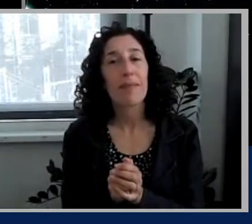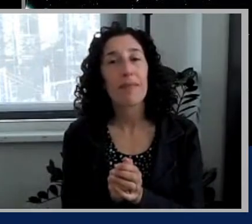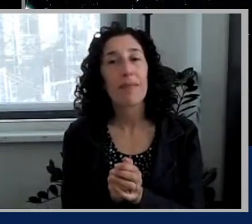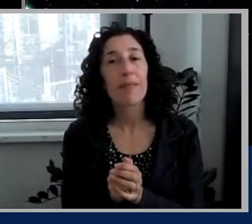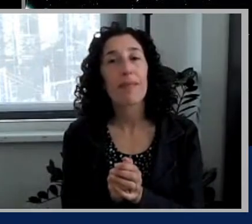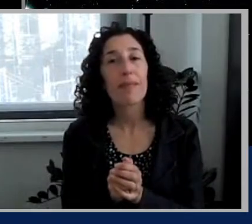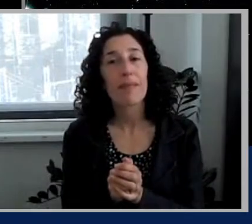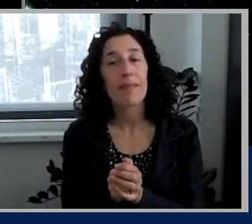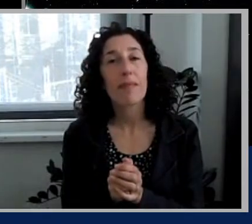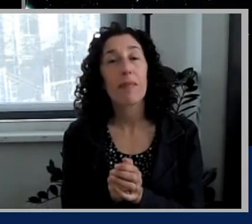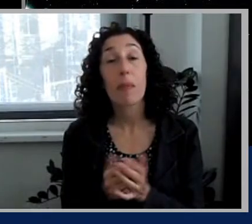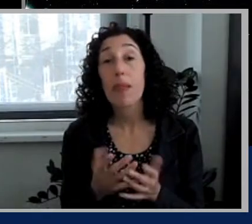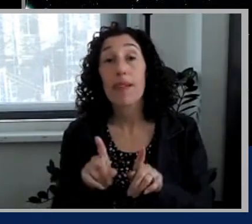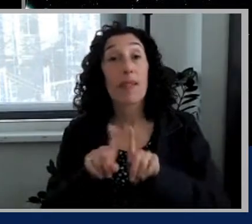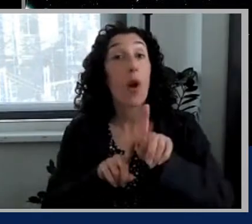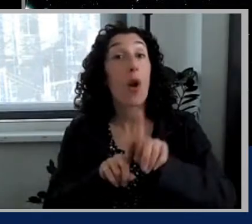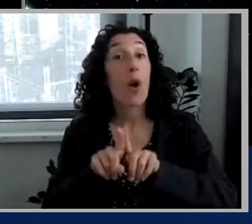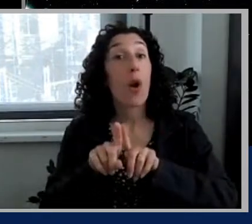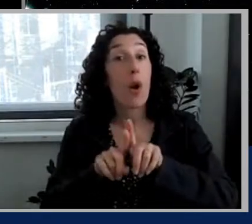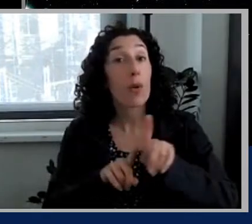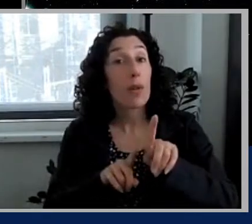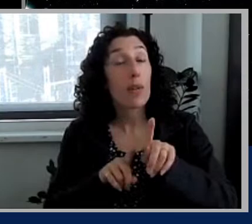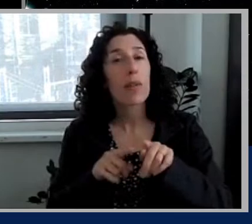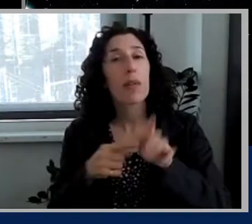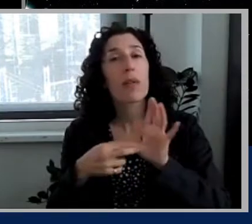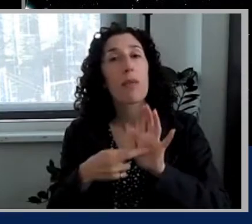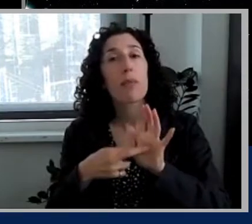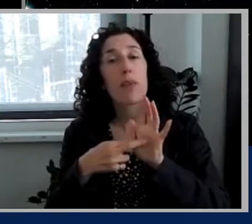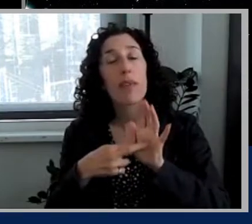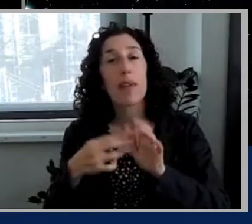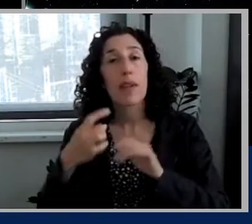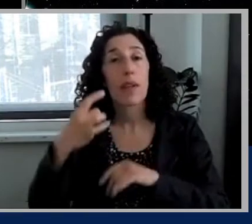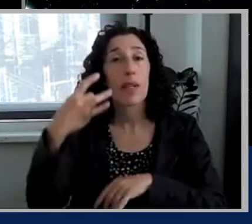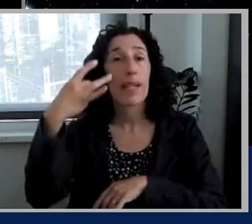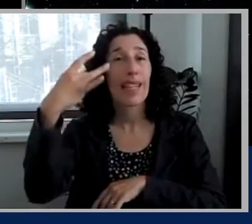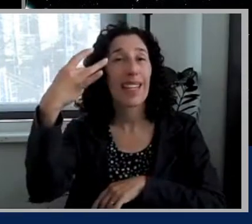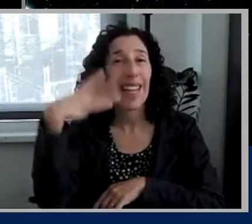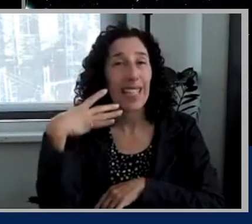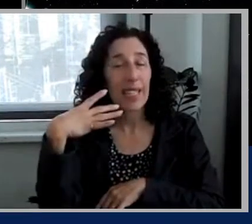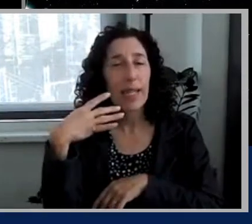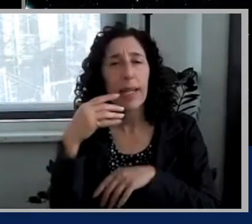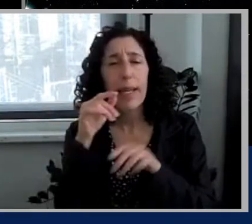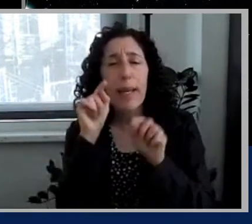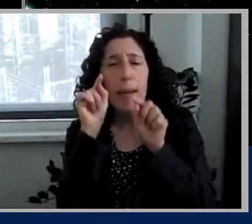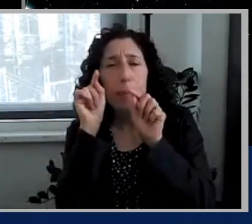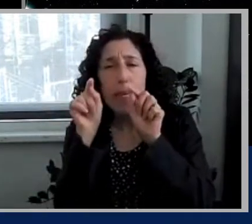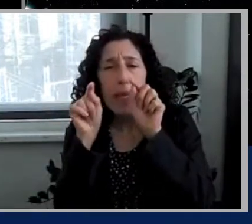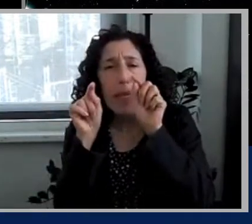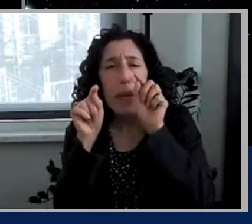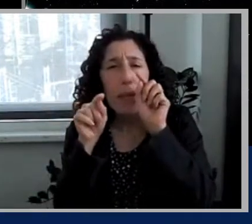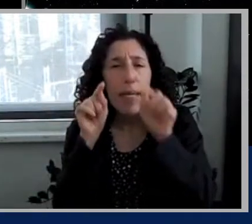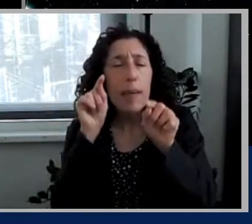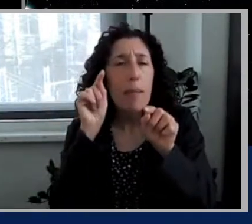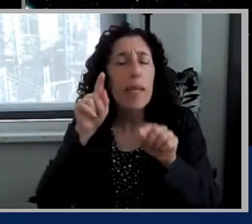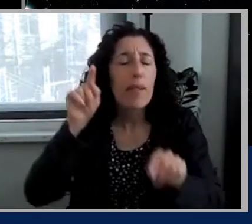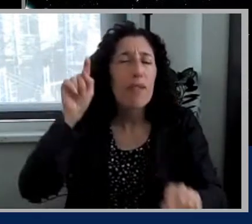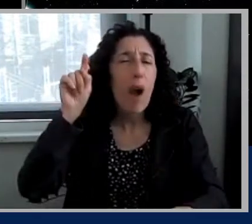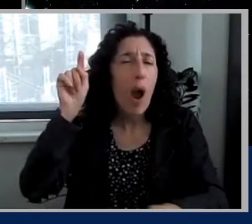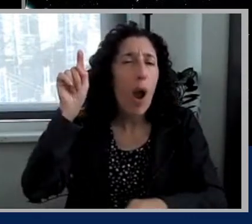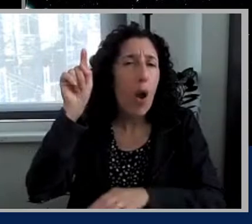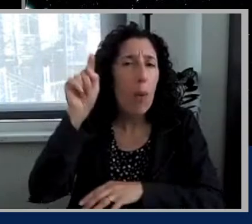pinpoints of light. So that plucking of a harp, right, is meant to sort of help showcase that sort